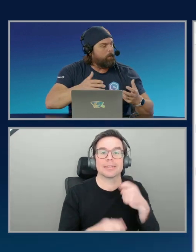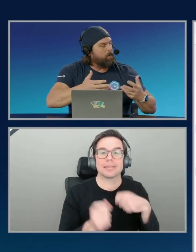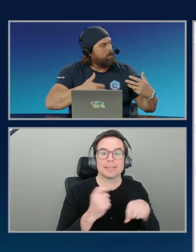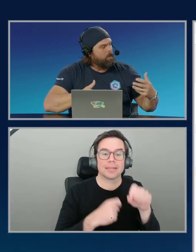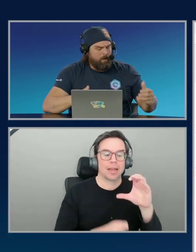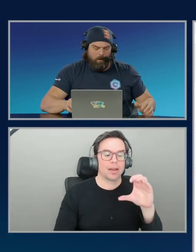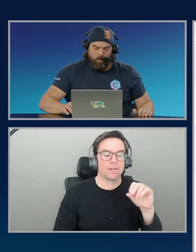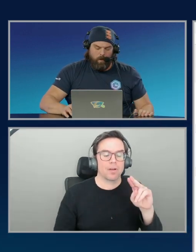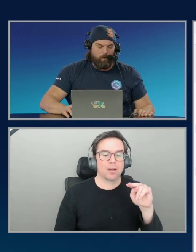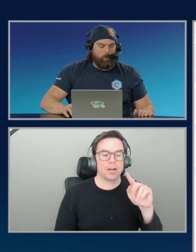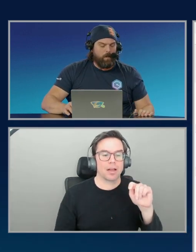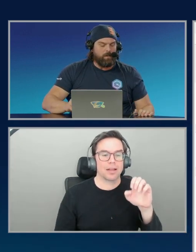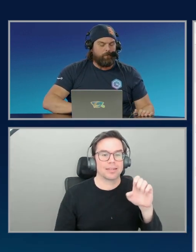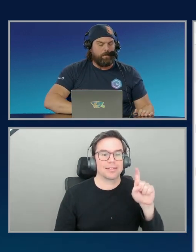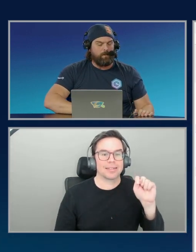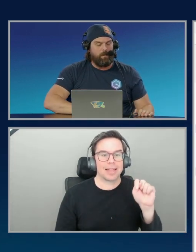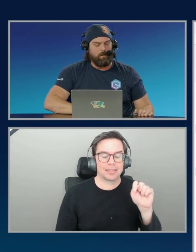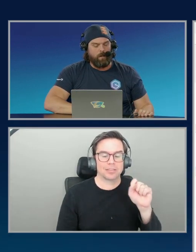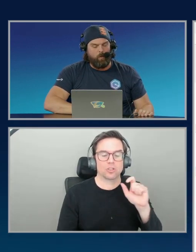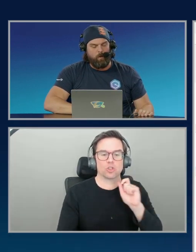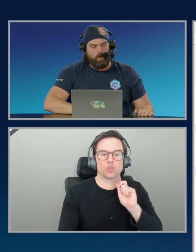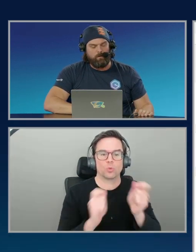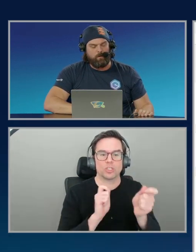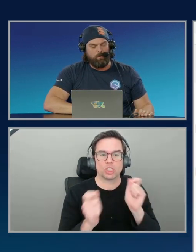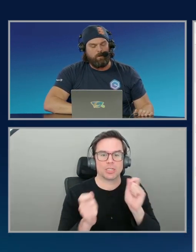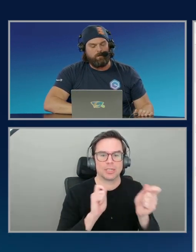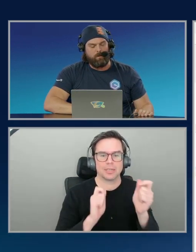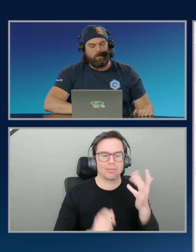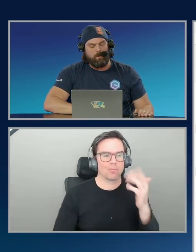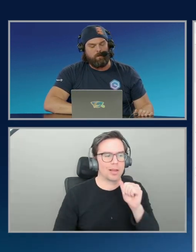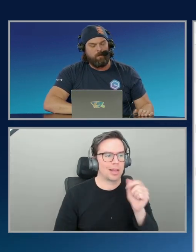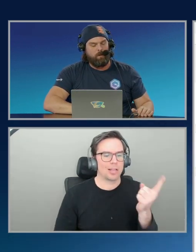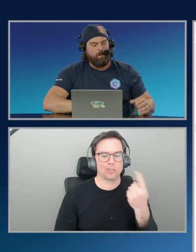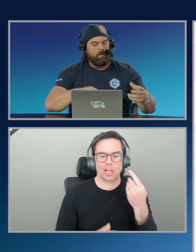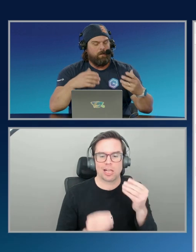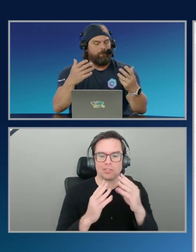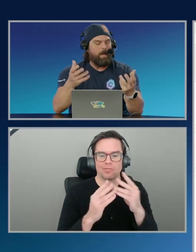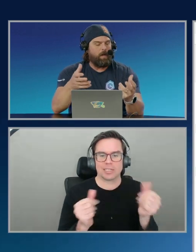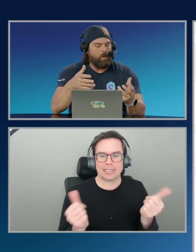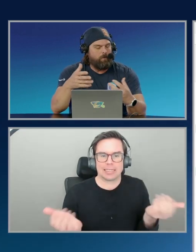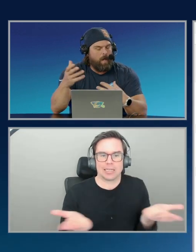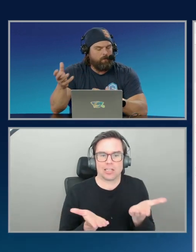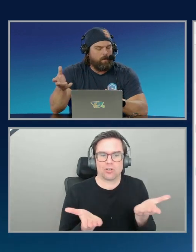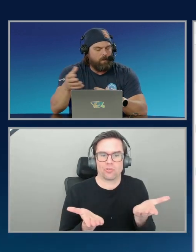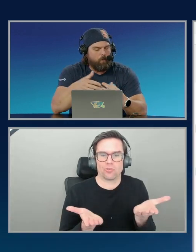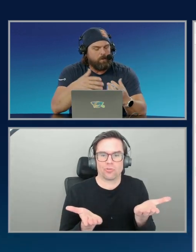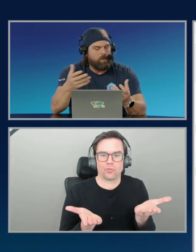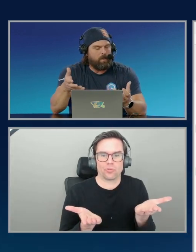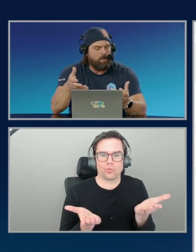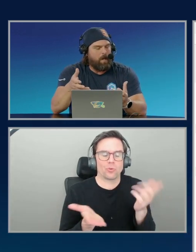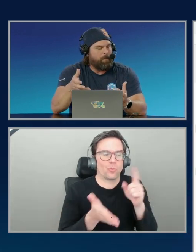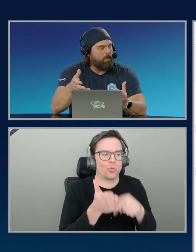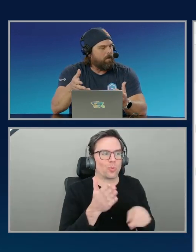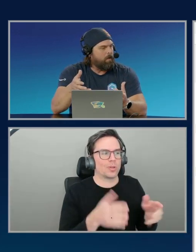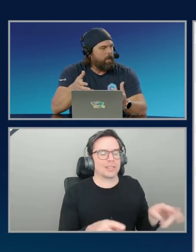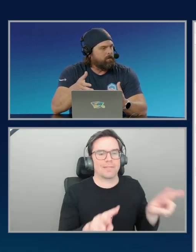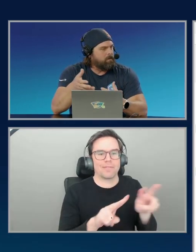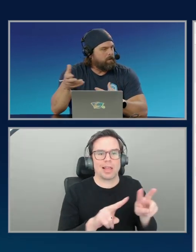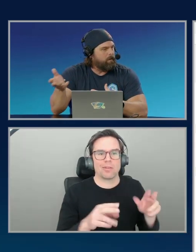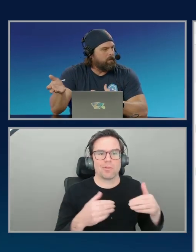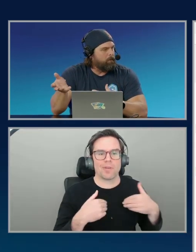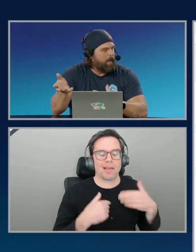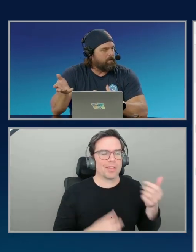the developer to... Why don't I just fix it here? Like, what is the value of having, rejecting that PR